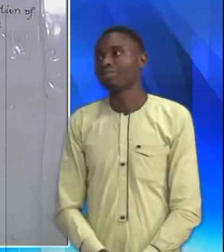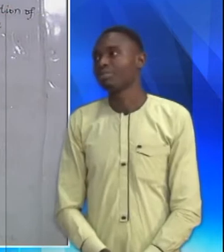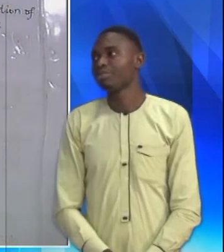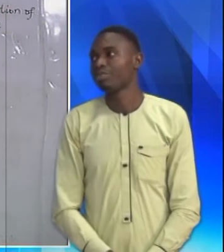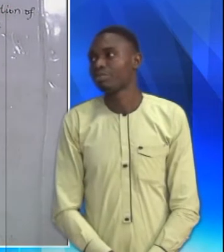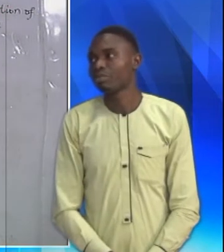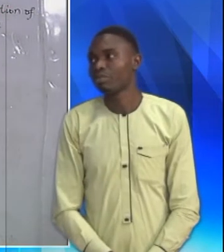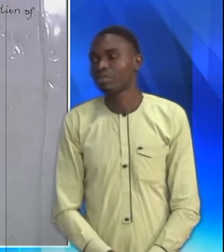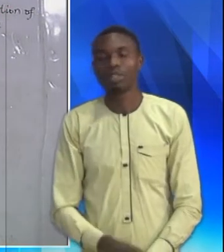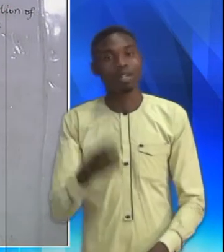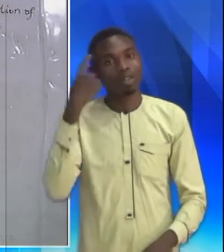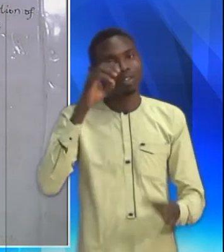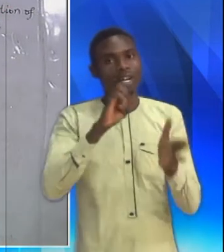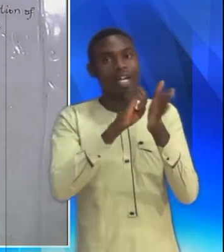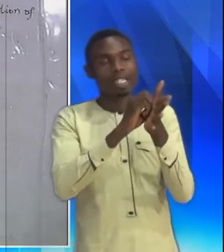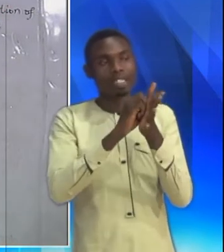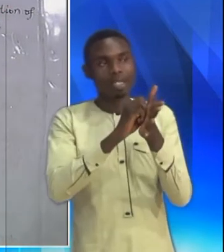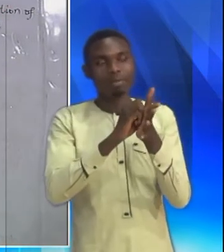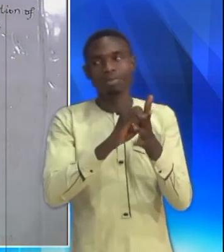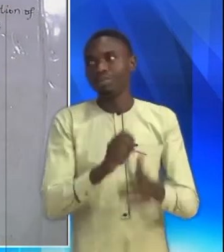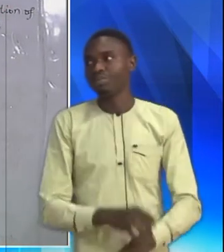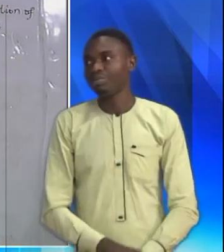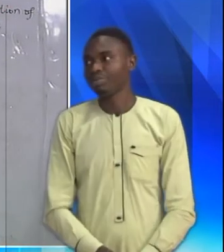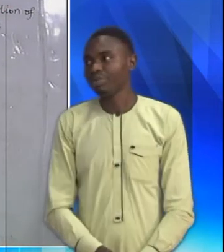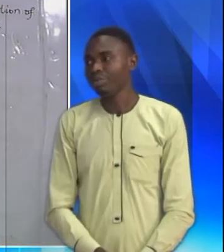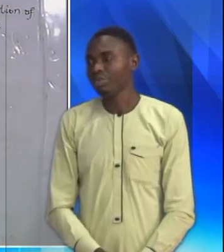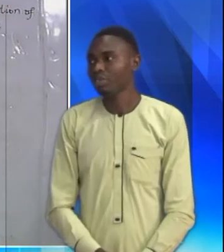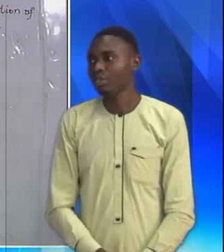a body, e.g., a body starting from rest